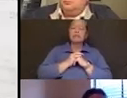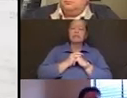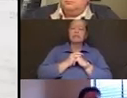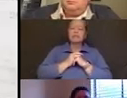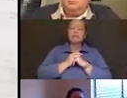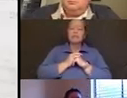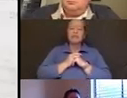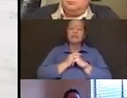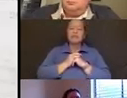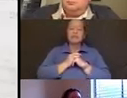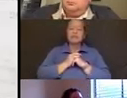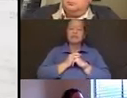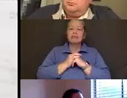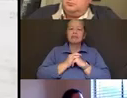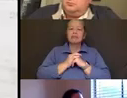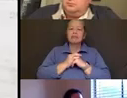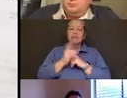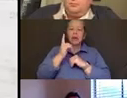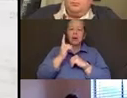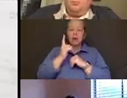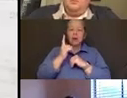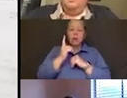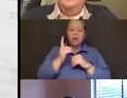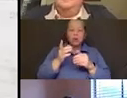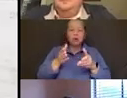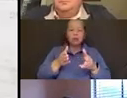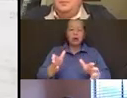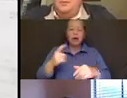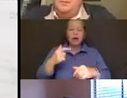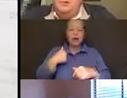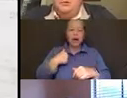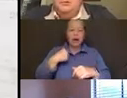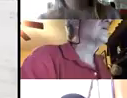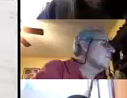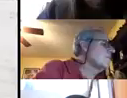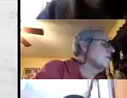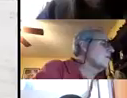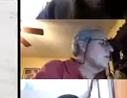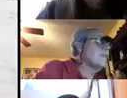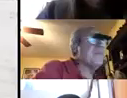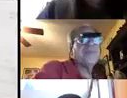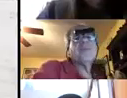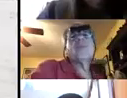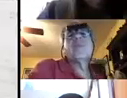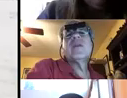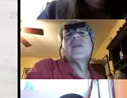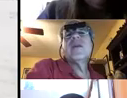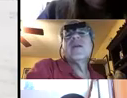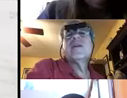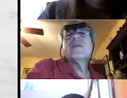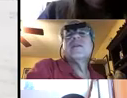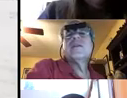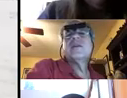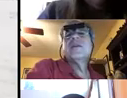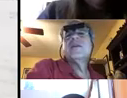of experimenting with, right? I don't know that I've landed on it as a for sure thing, but I think